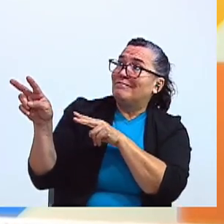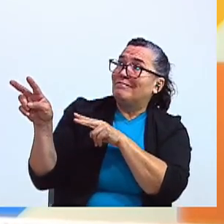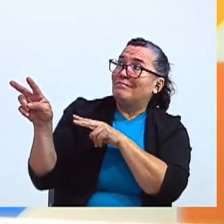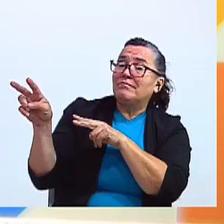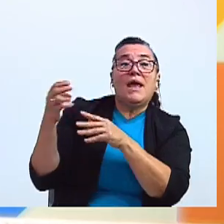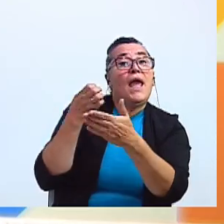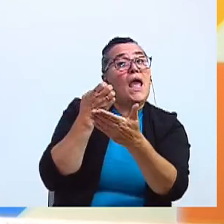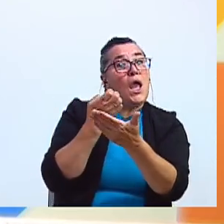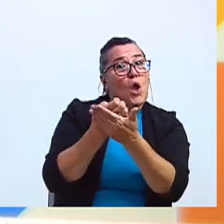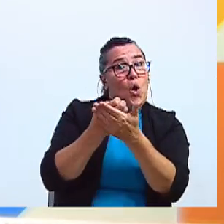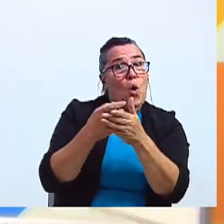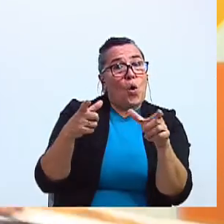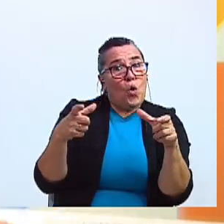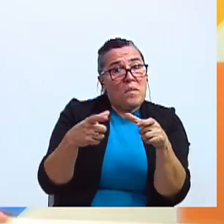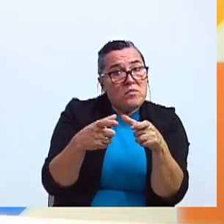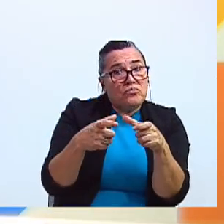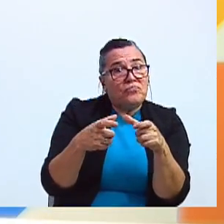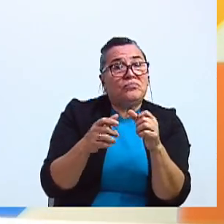economy size,